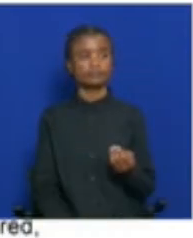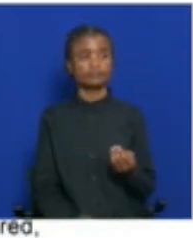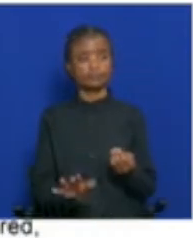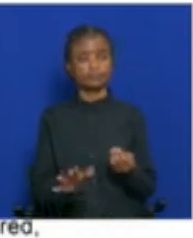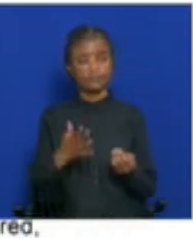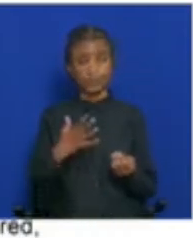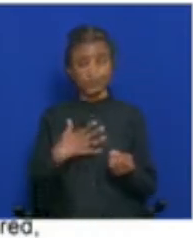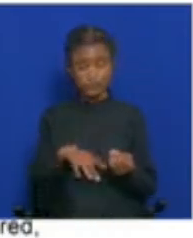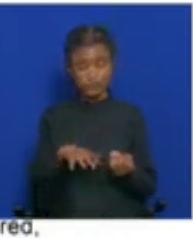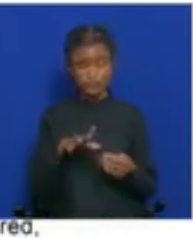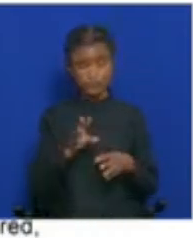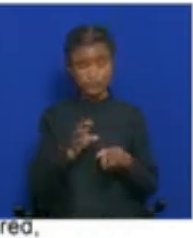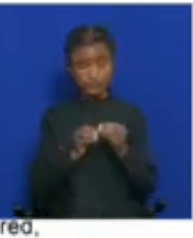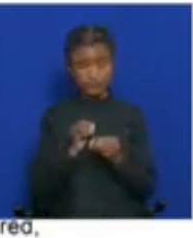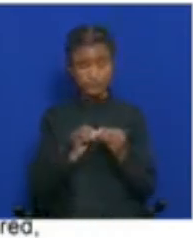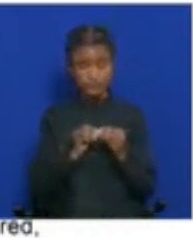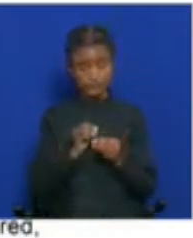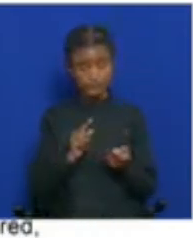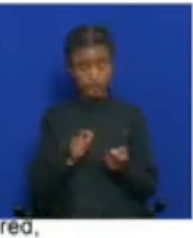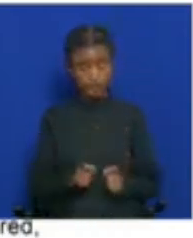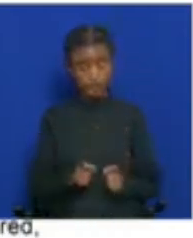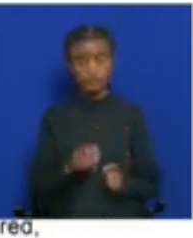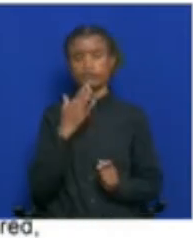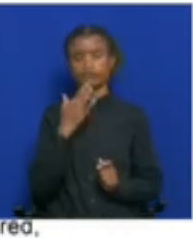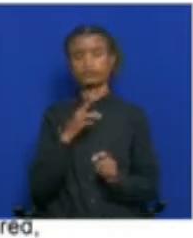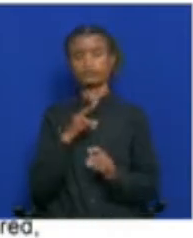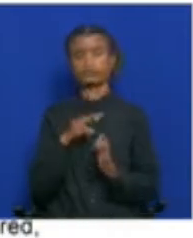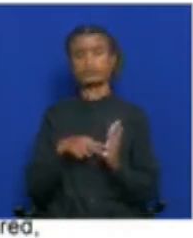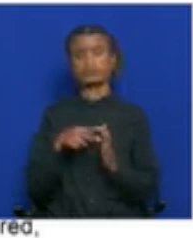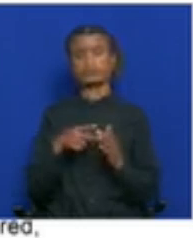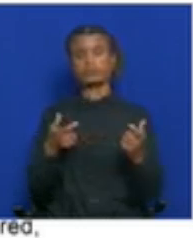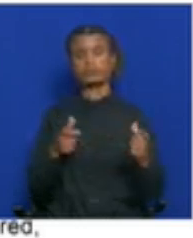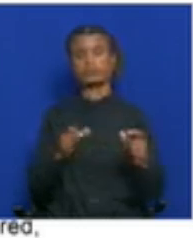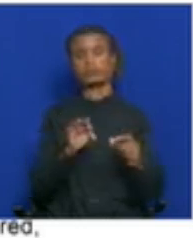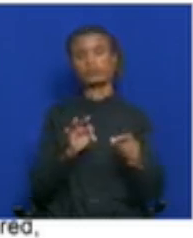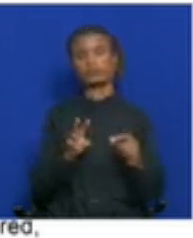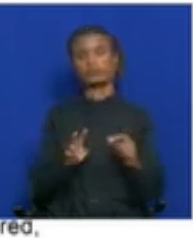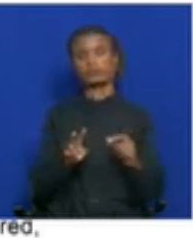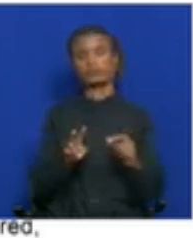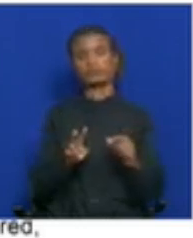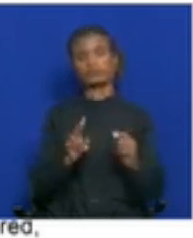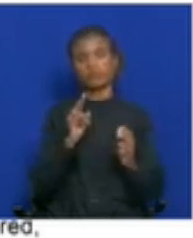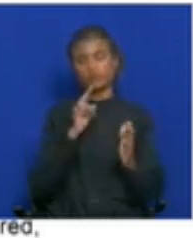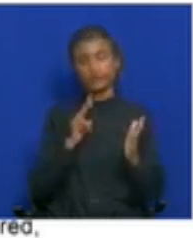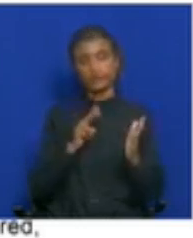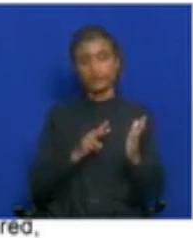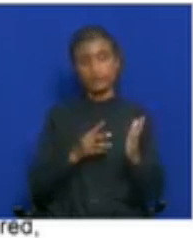32 and see to what extent, if at all, it is inaccurate.